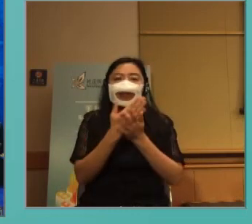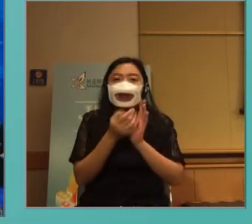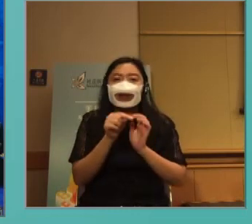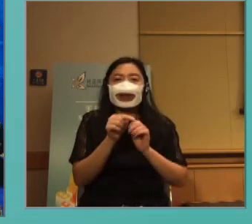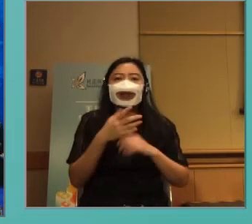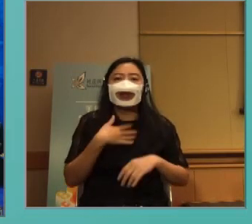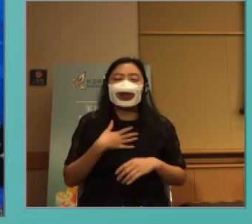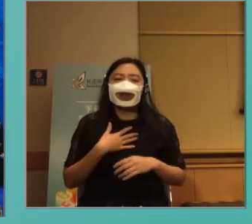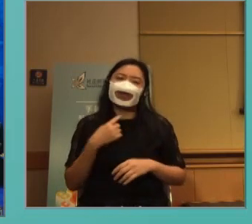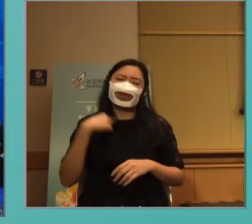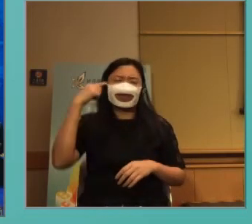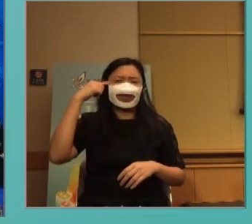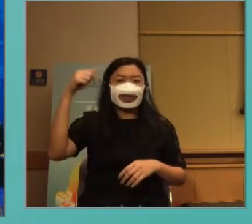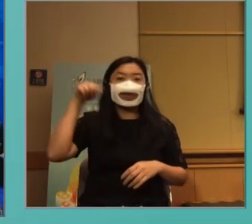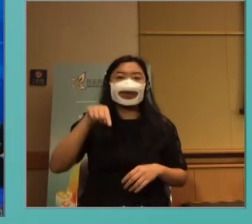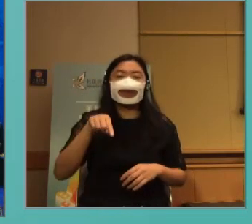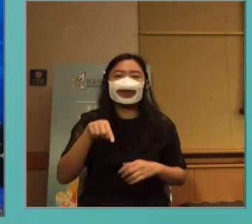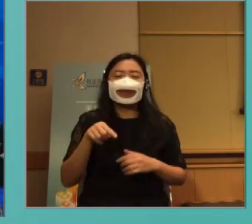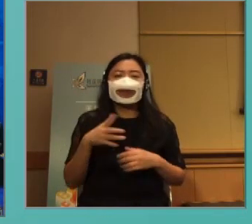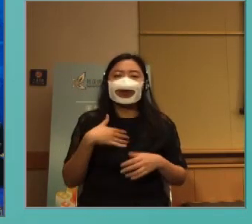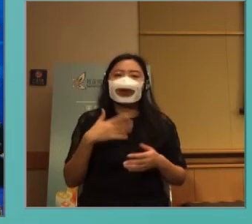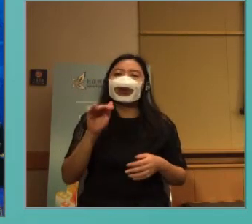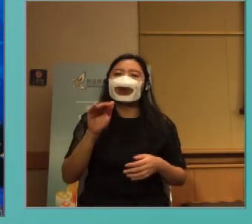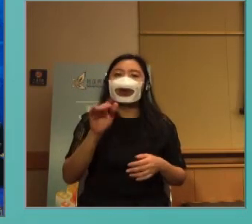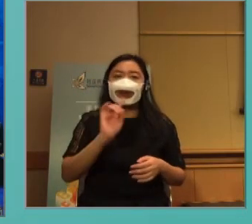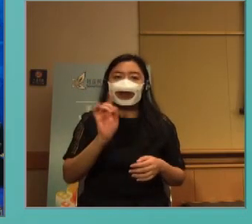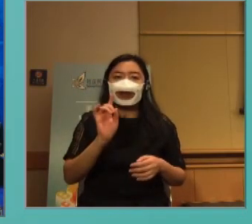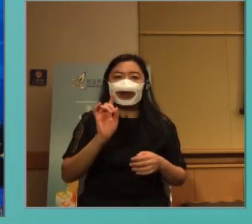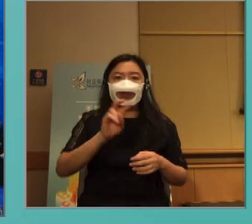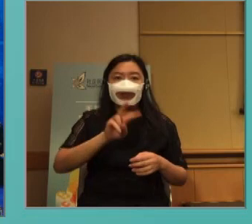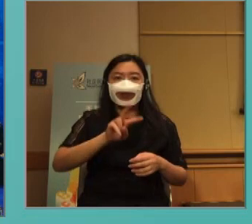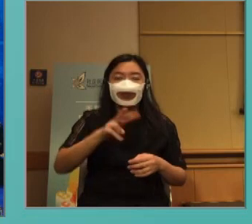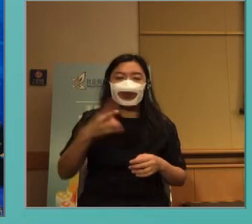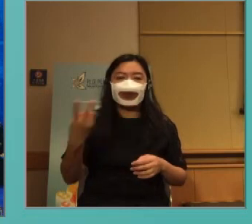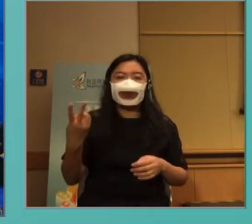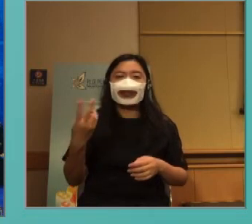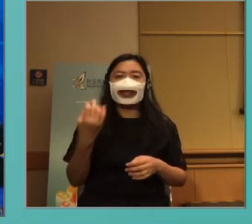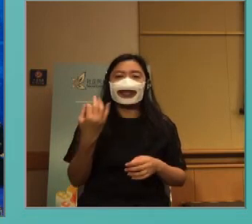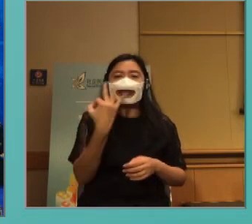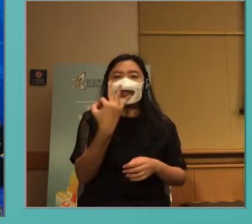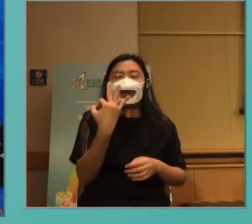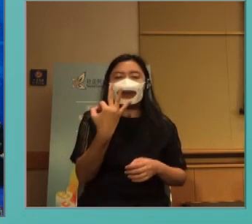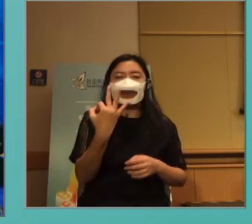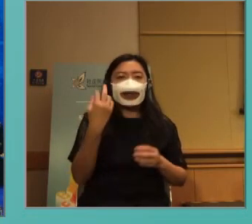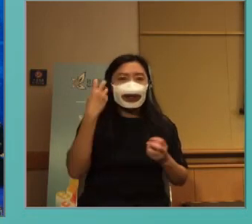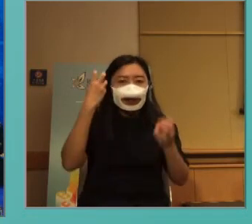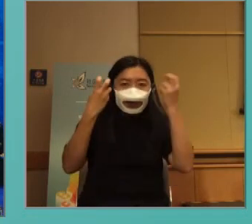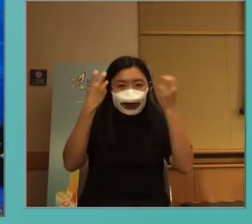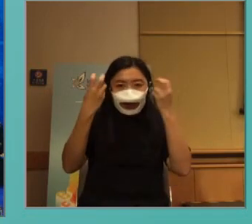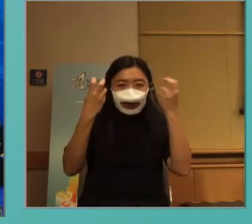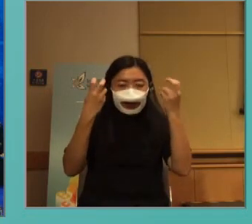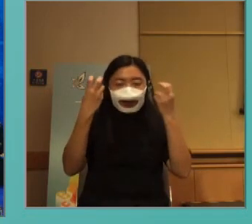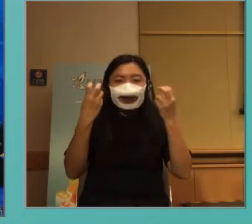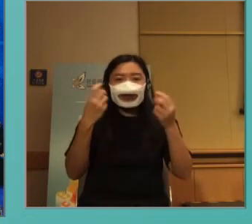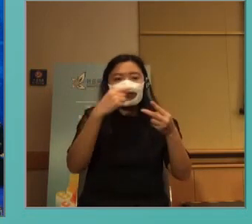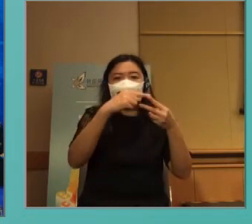easiest way to understand it would be to break it down into 3 segments. The first one is the obvious one. You need a proxy.